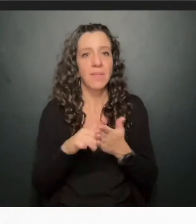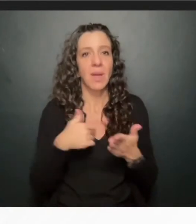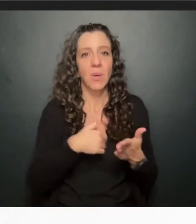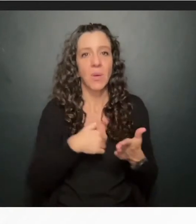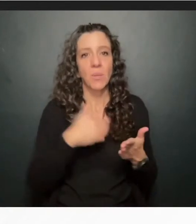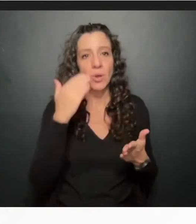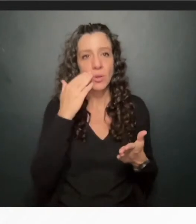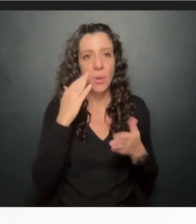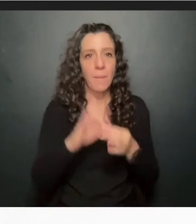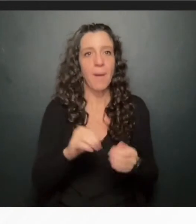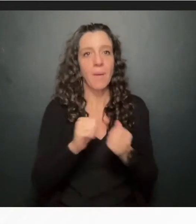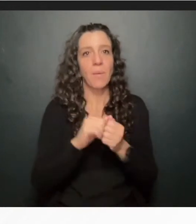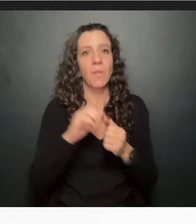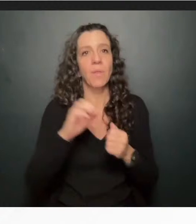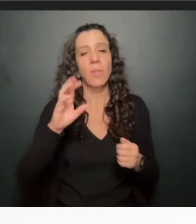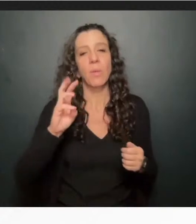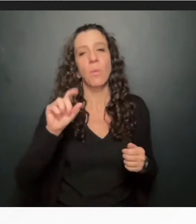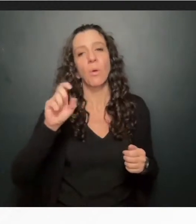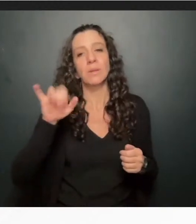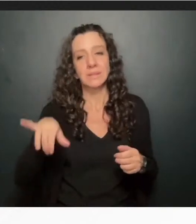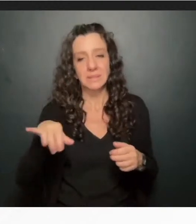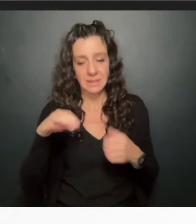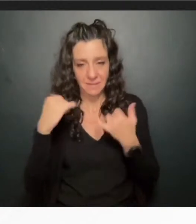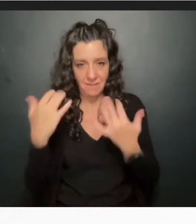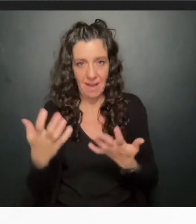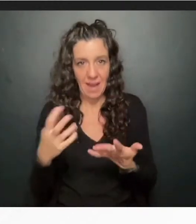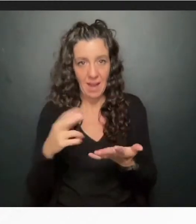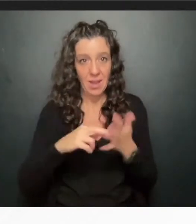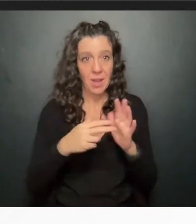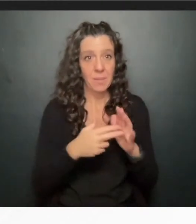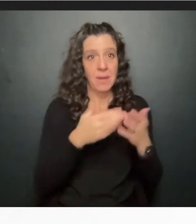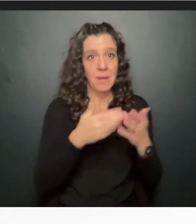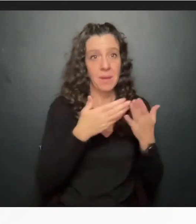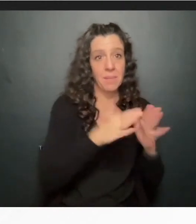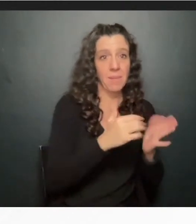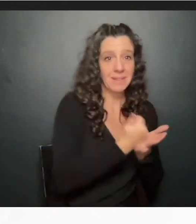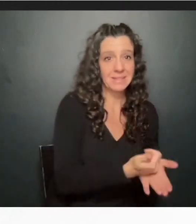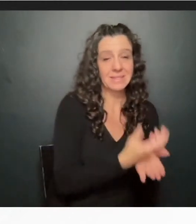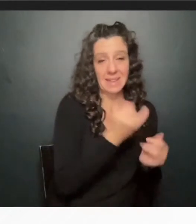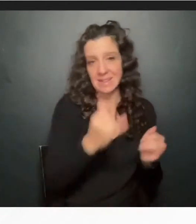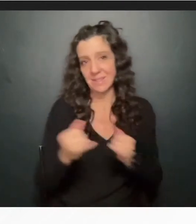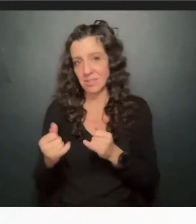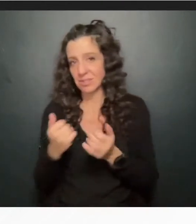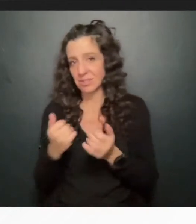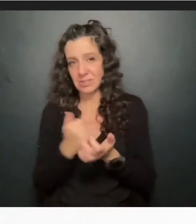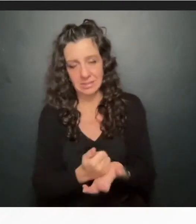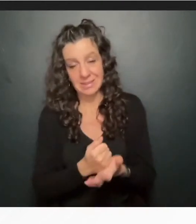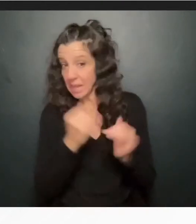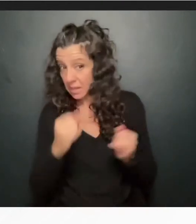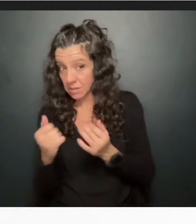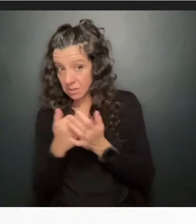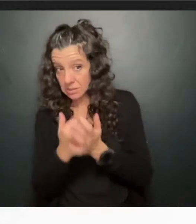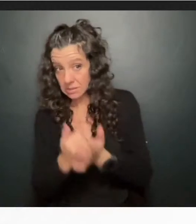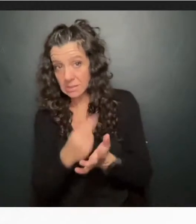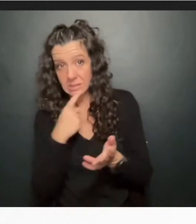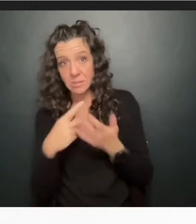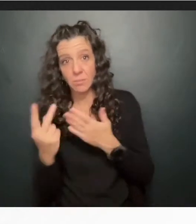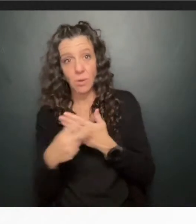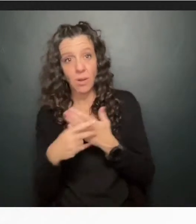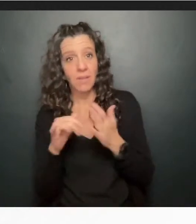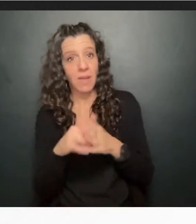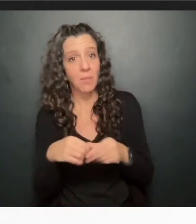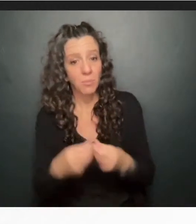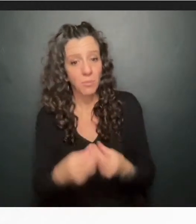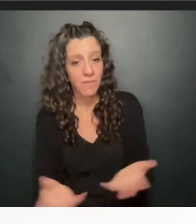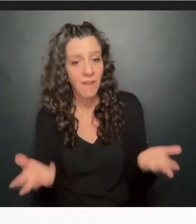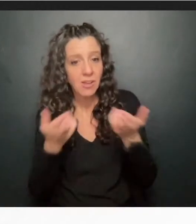fire. So public assistance and individual assistance. Individual assistance is the program that provides resources to